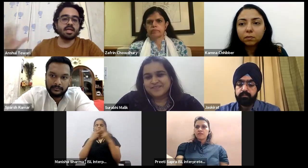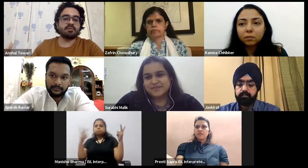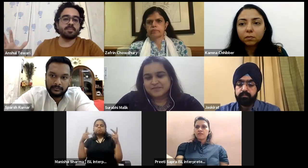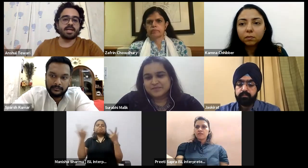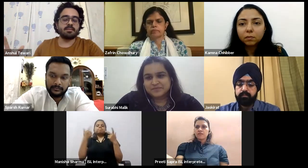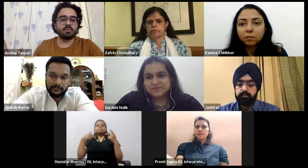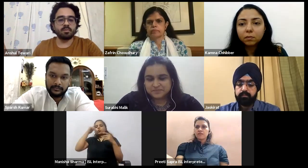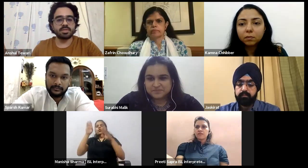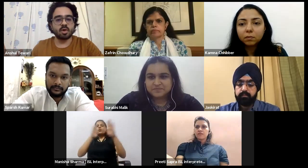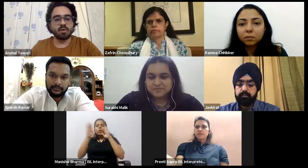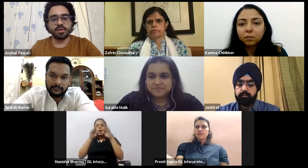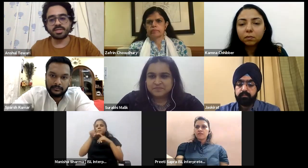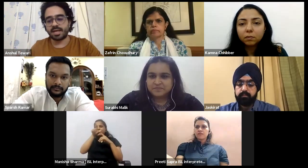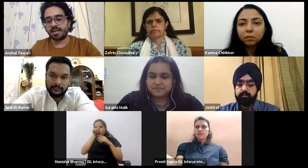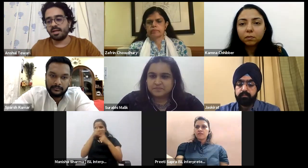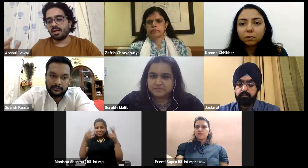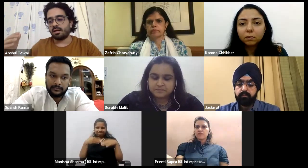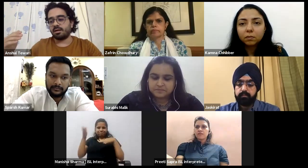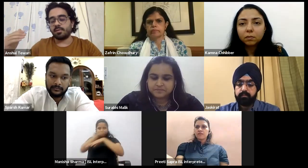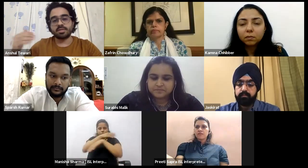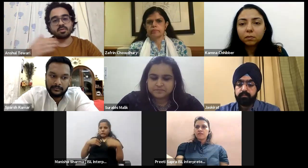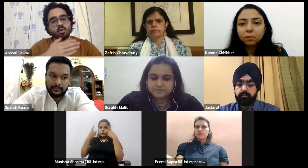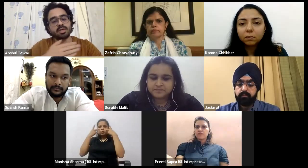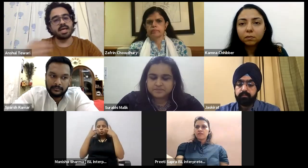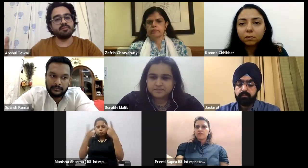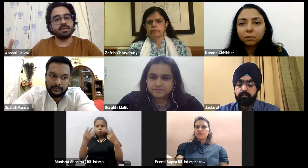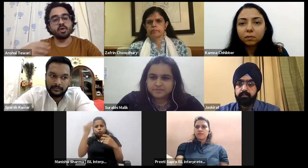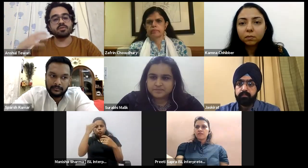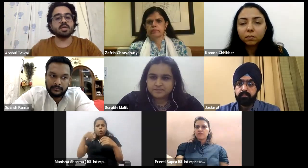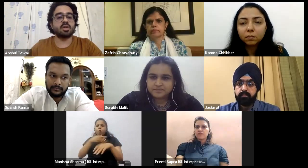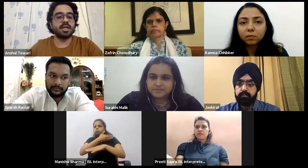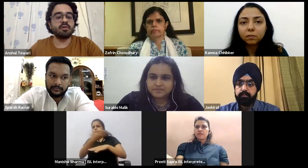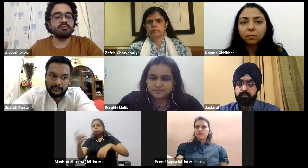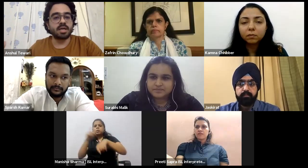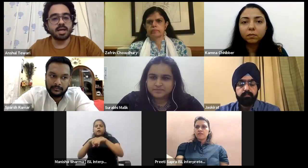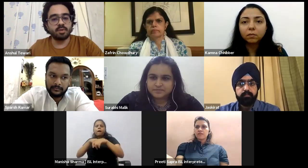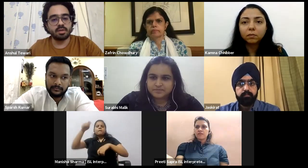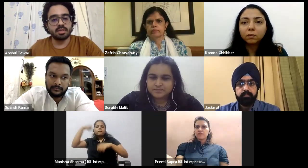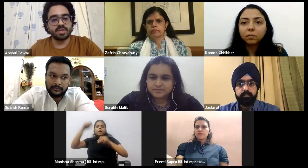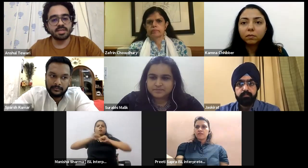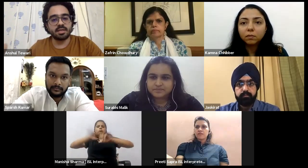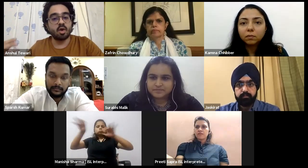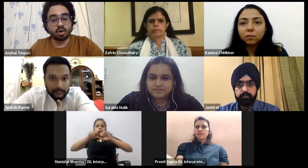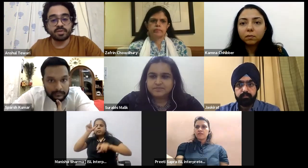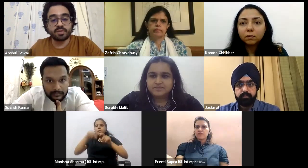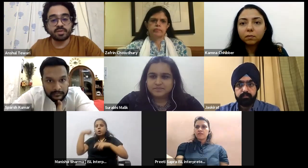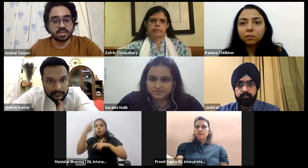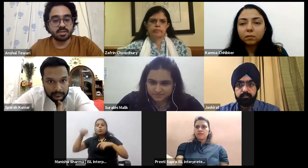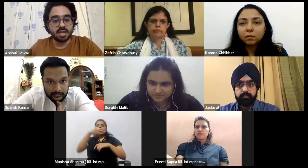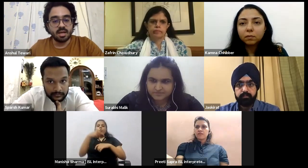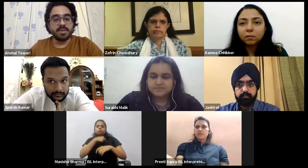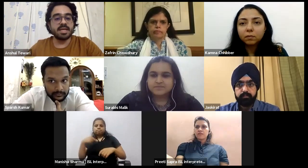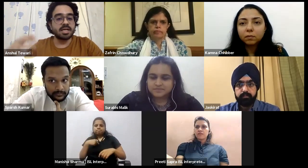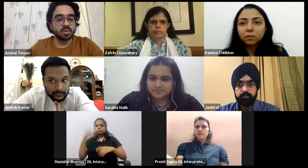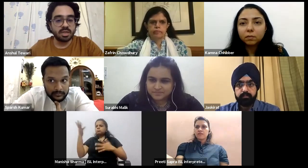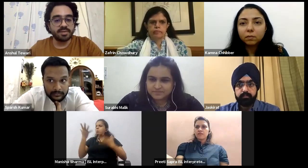the beginning of the pandemic, what we saw was that there was this whole time when videos were circulating of frontline workers facing a lot of